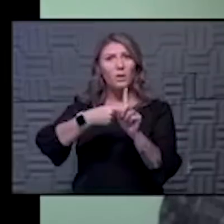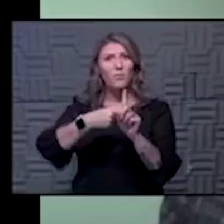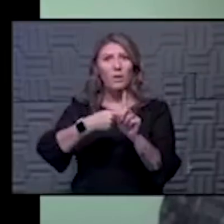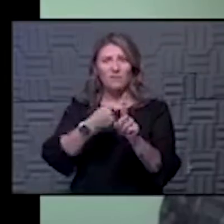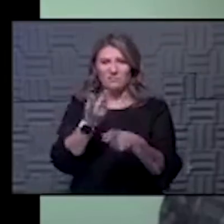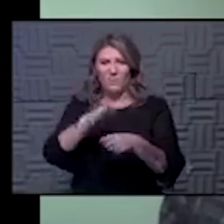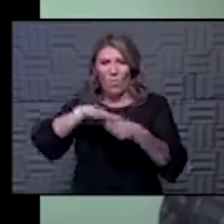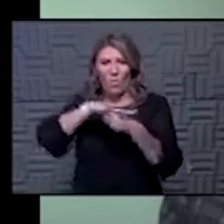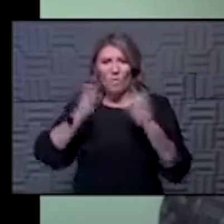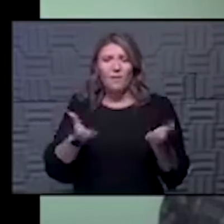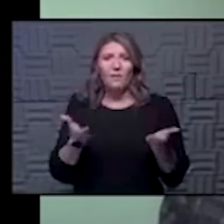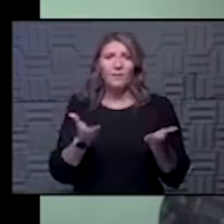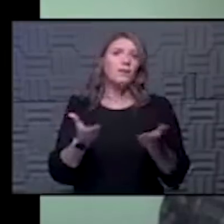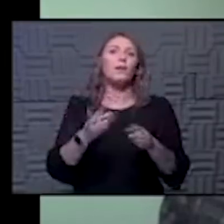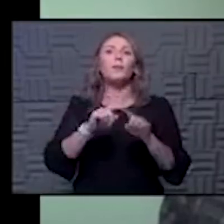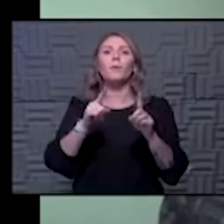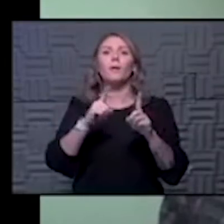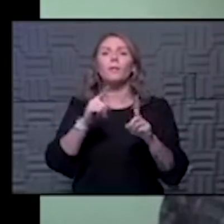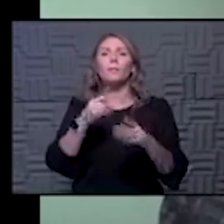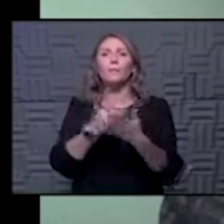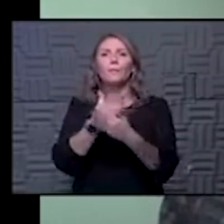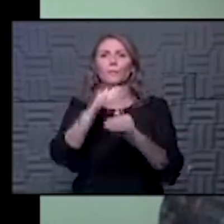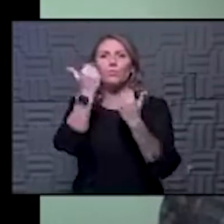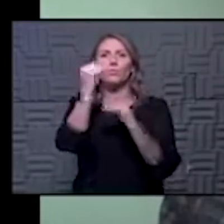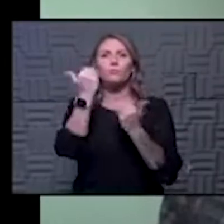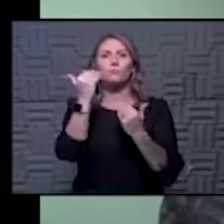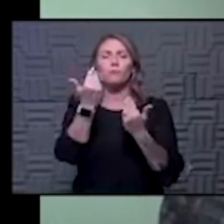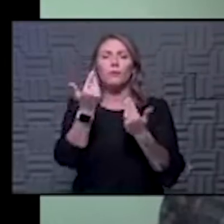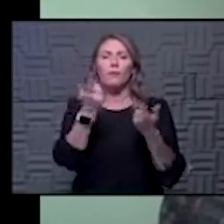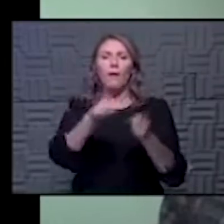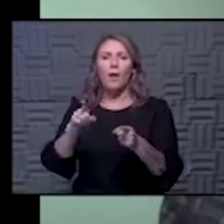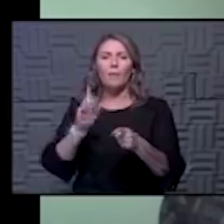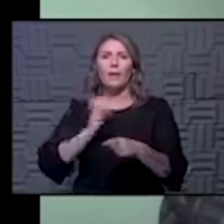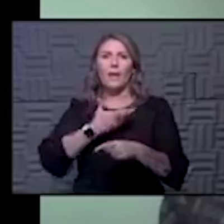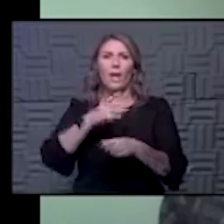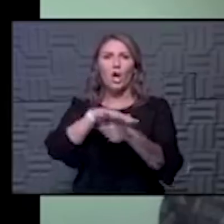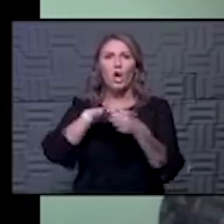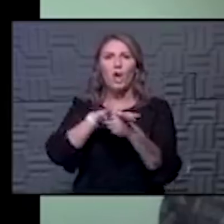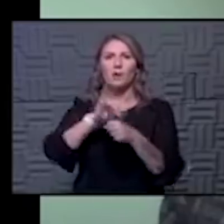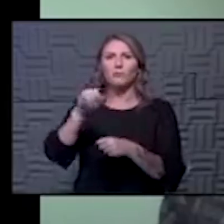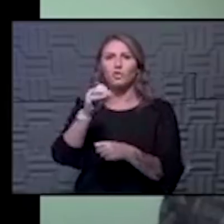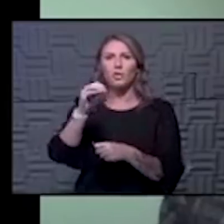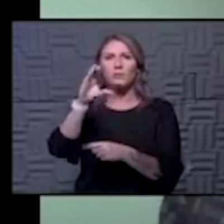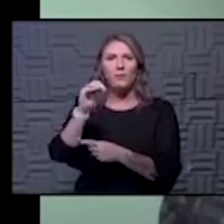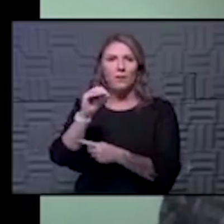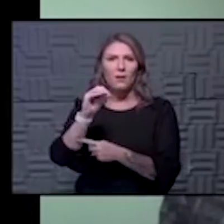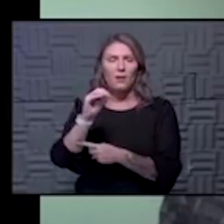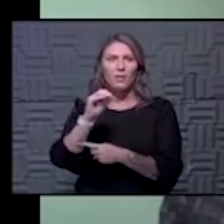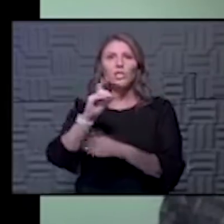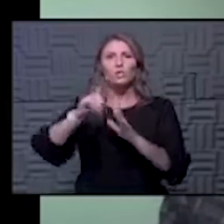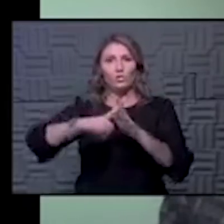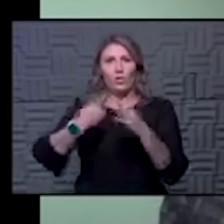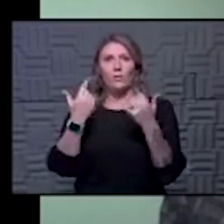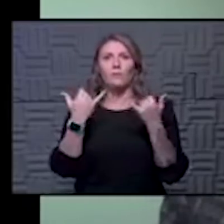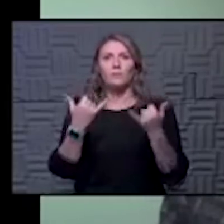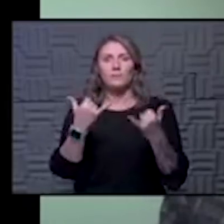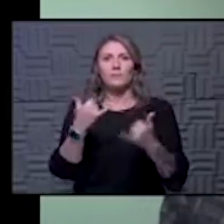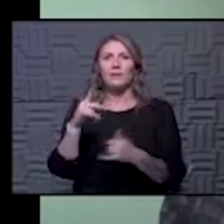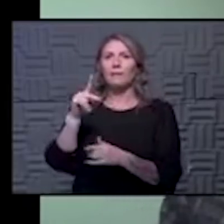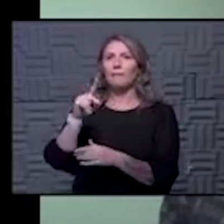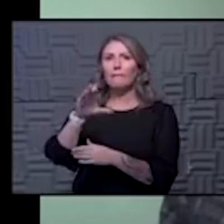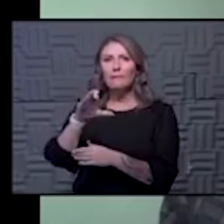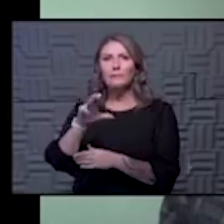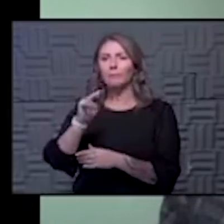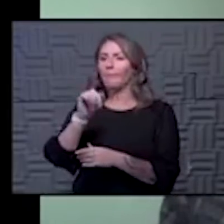locally. These new restrictions that we're seeing going into place in our area, I know Johnson County has some in effect today. Kansas City Mayor Quentin Lucas is